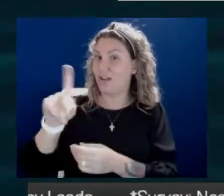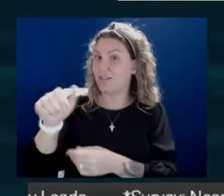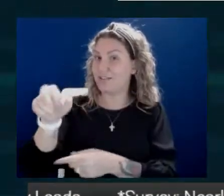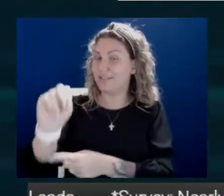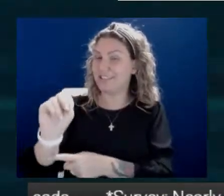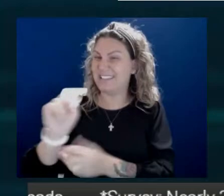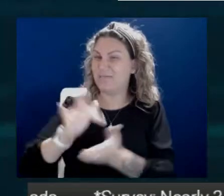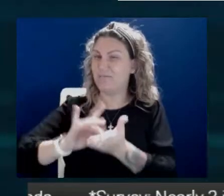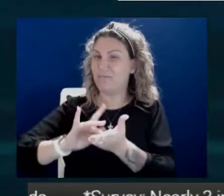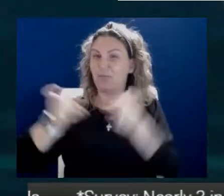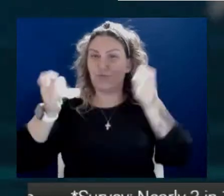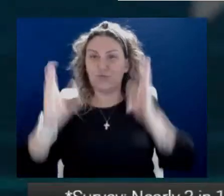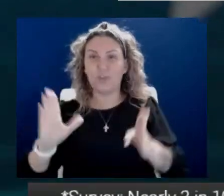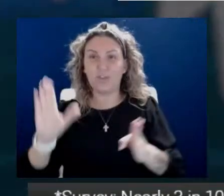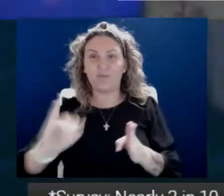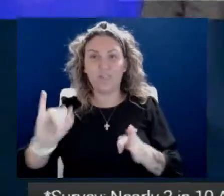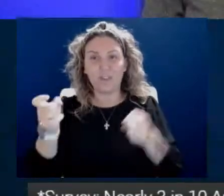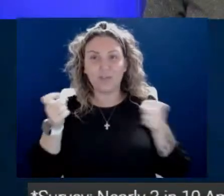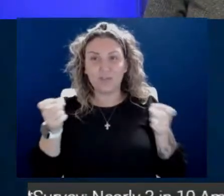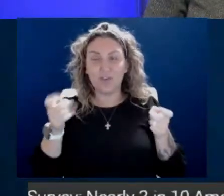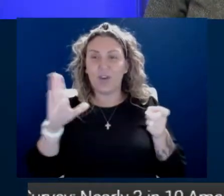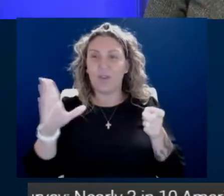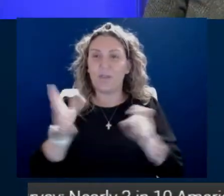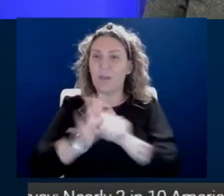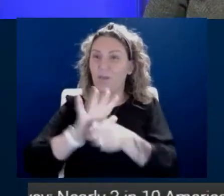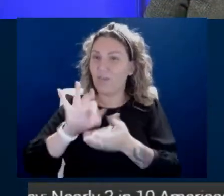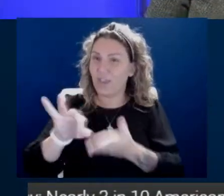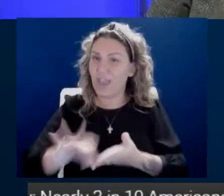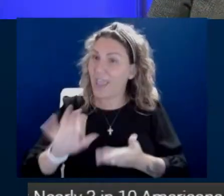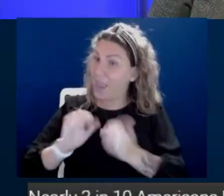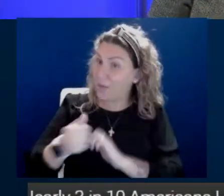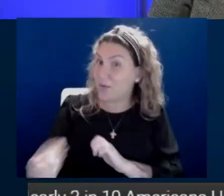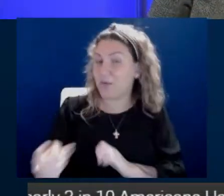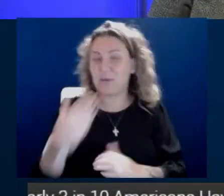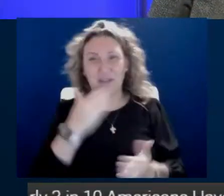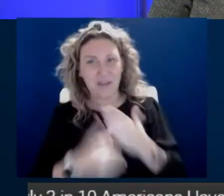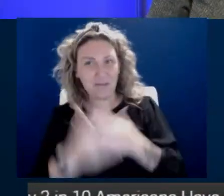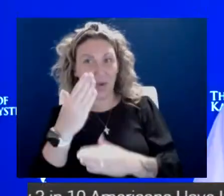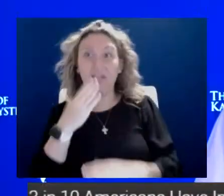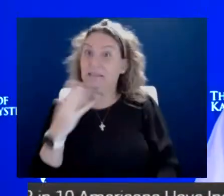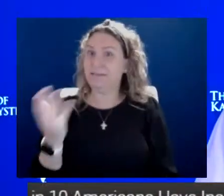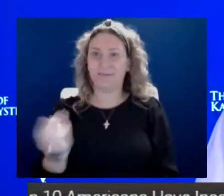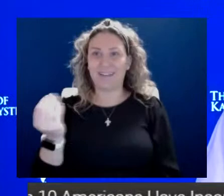us on this Monday morning with our COVID count. How are you? Yeah, hi. Hi, good morning. It's Monday. Yeah.